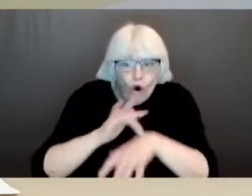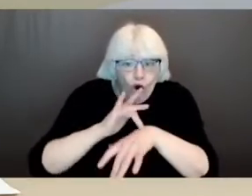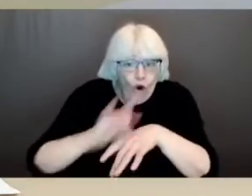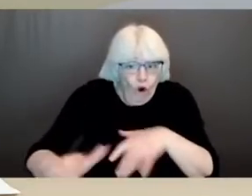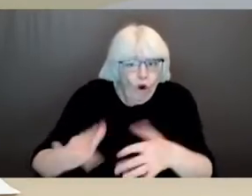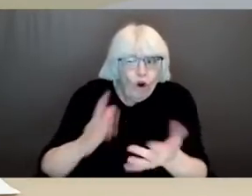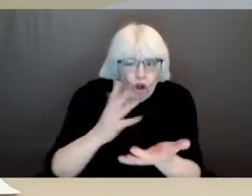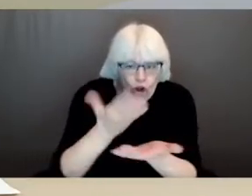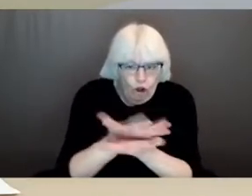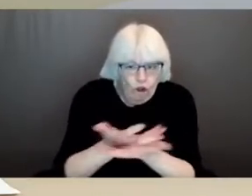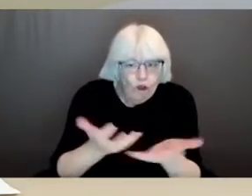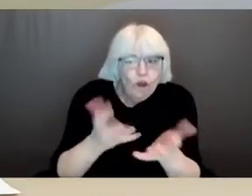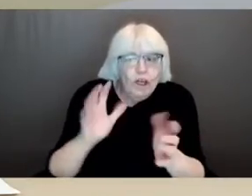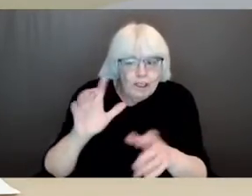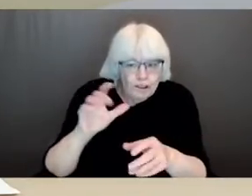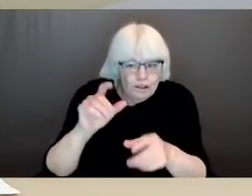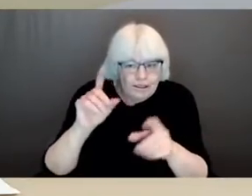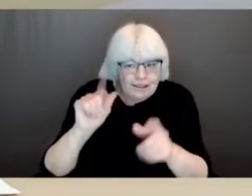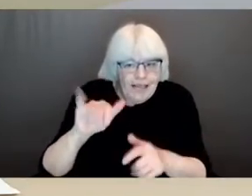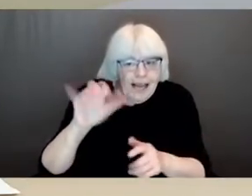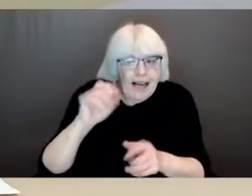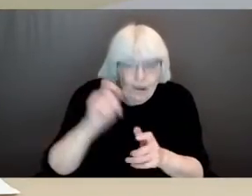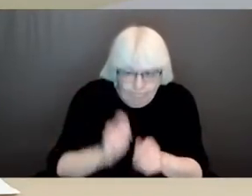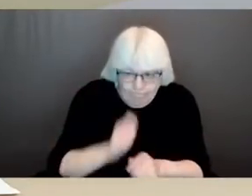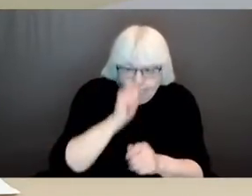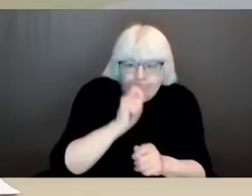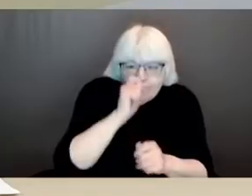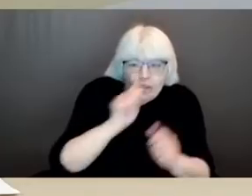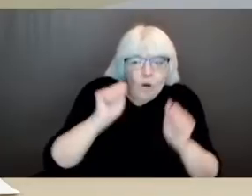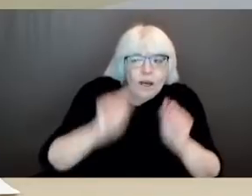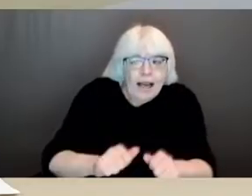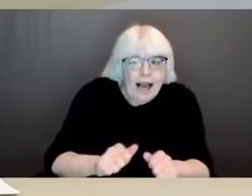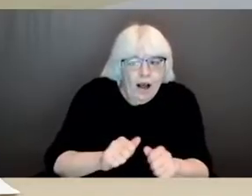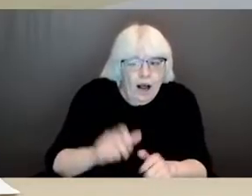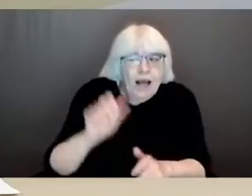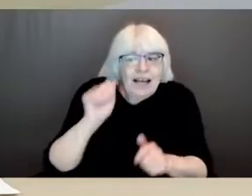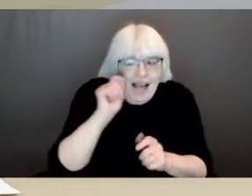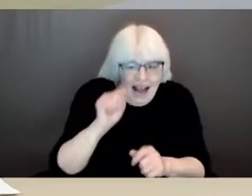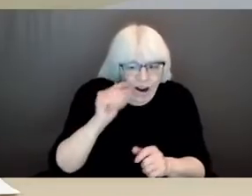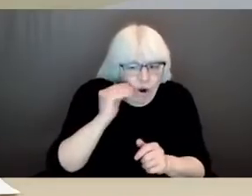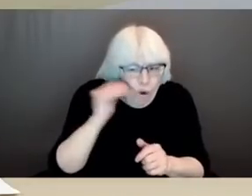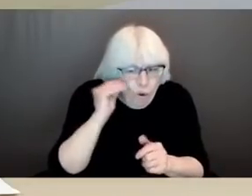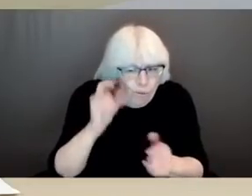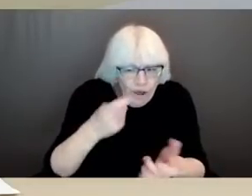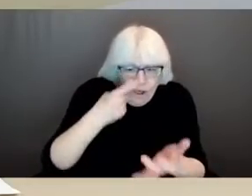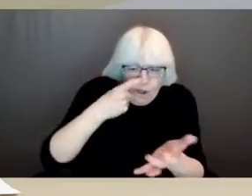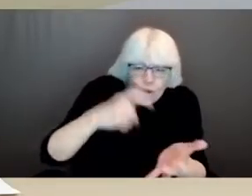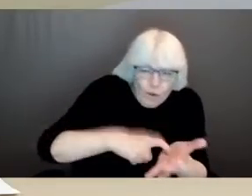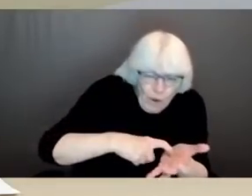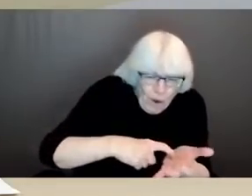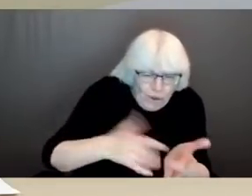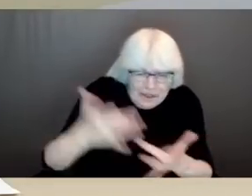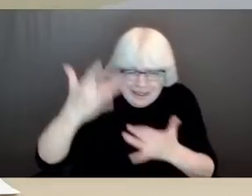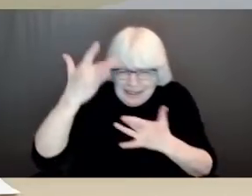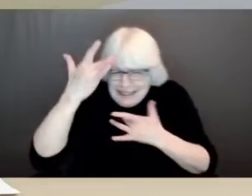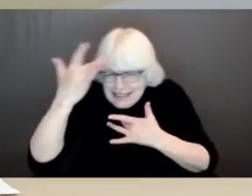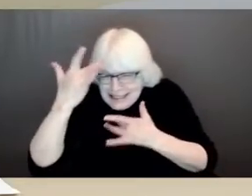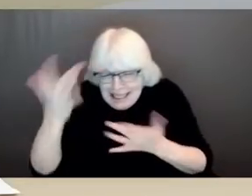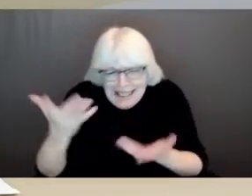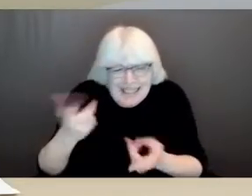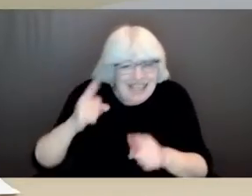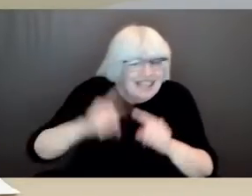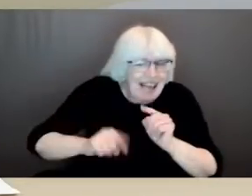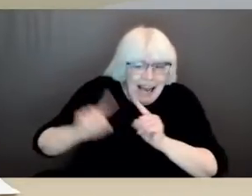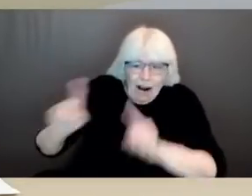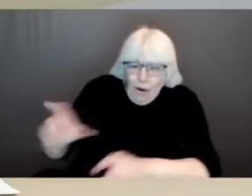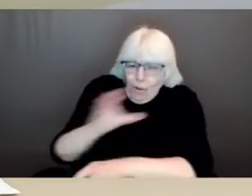at home when their child has a single mild symptom and cannot access a COVID-19 testing clinic. Information